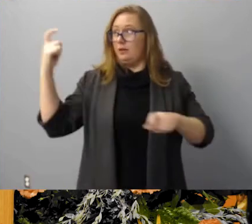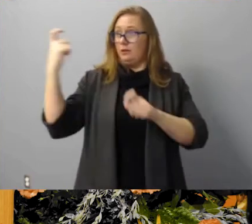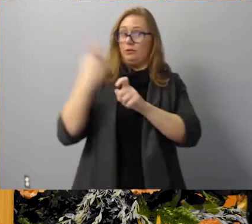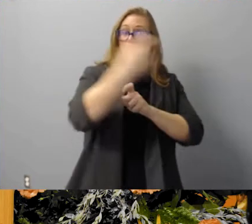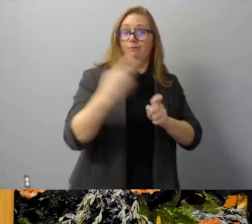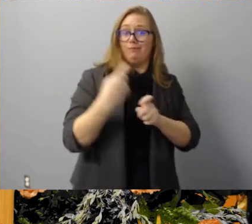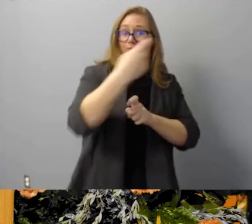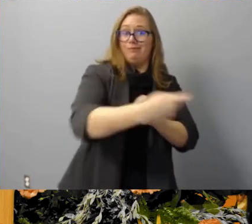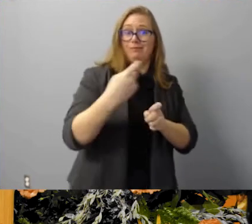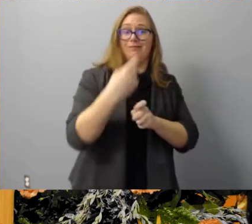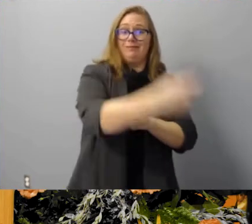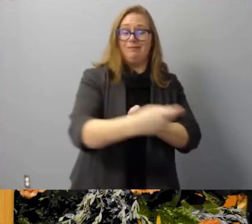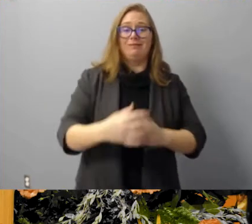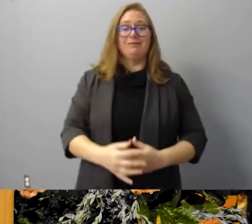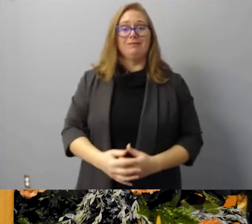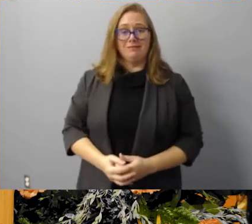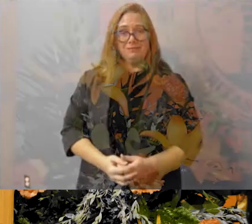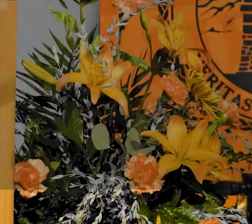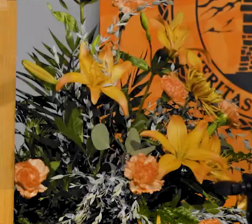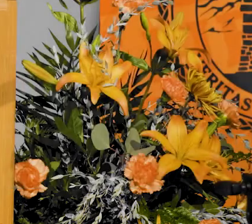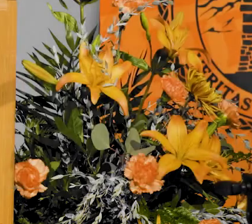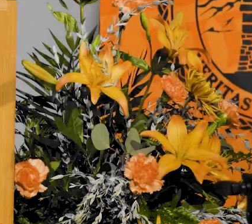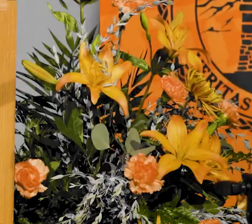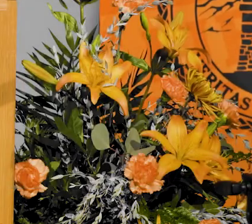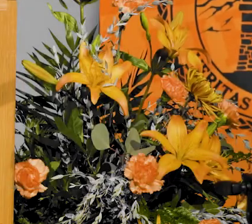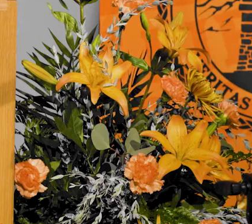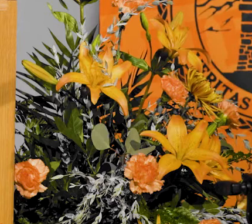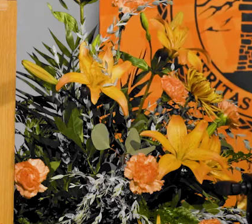faculty, I recommend that these degrees be conferred.